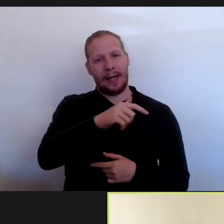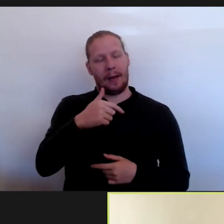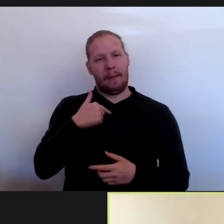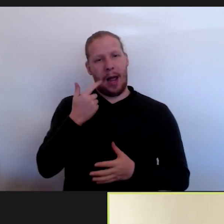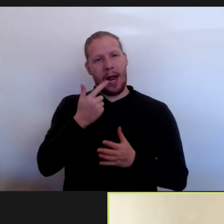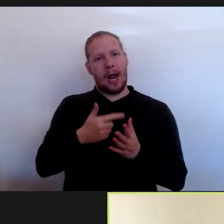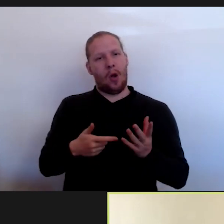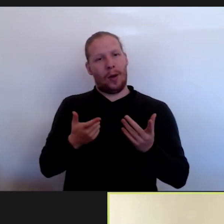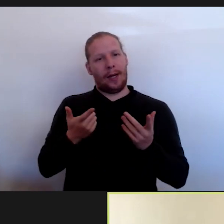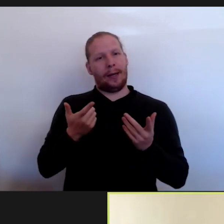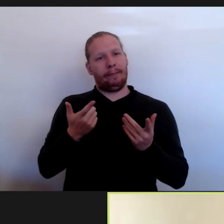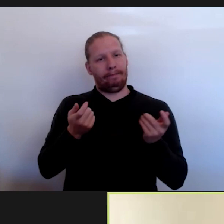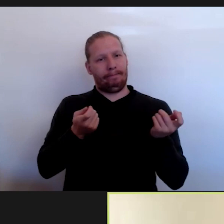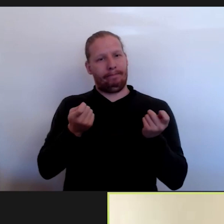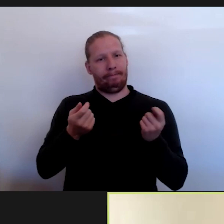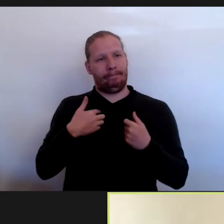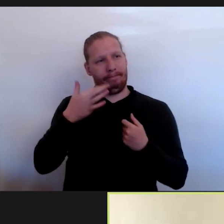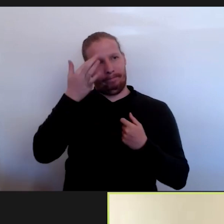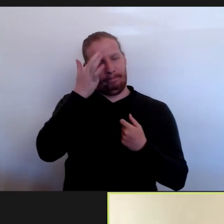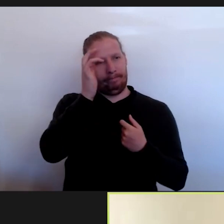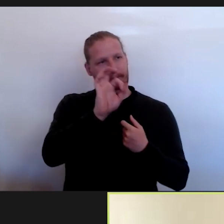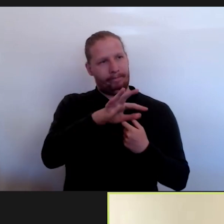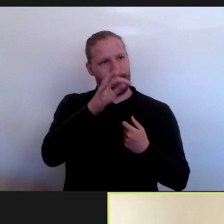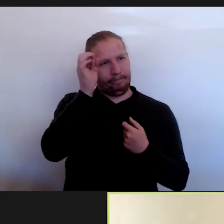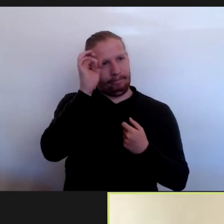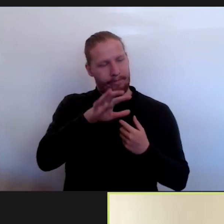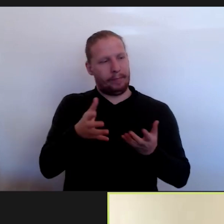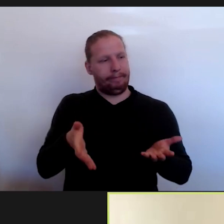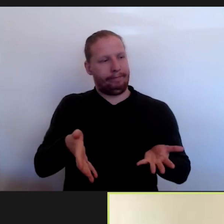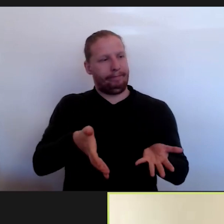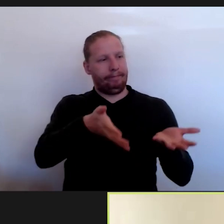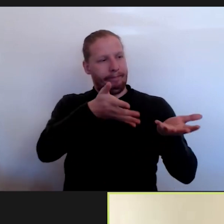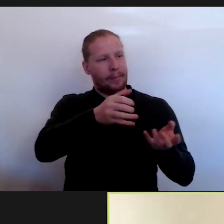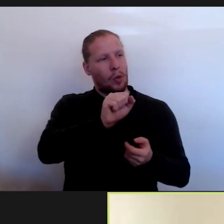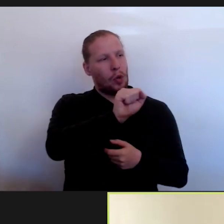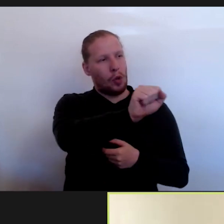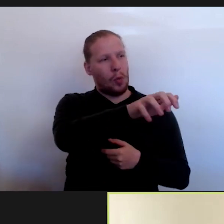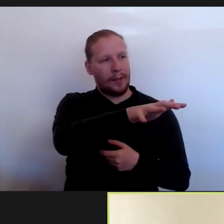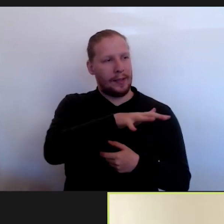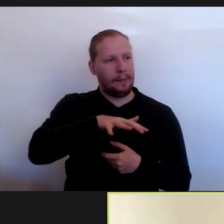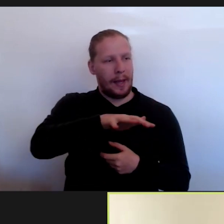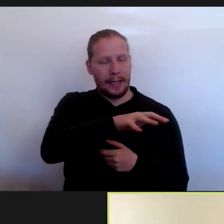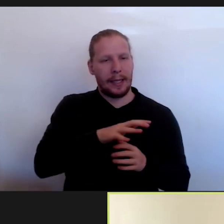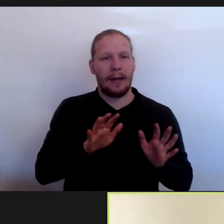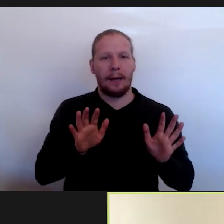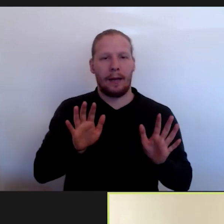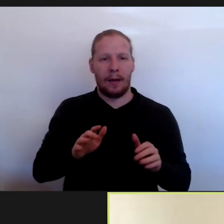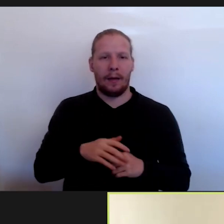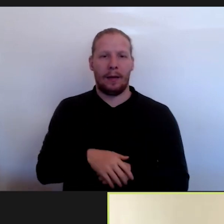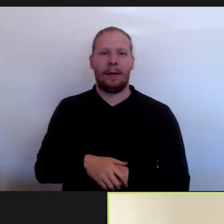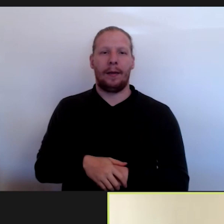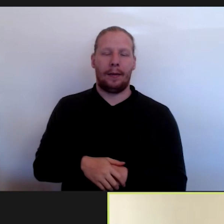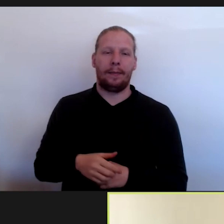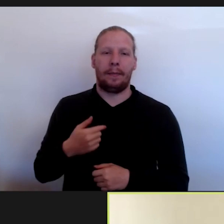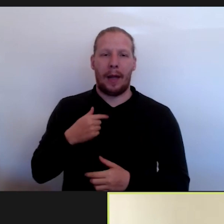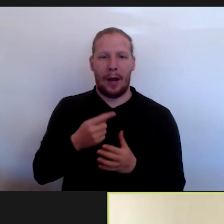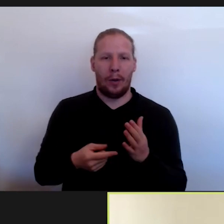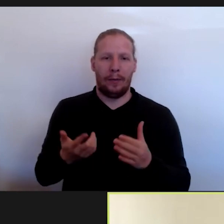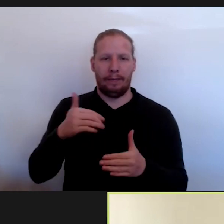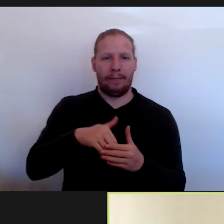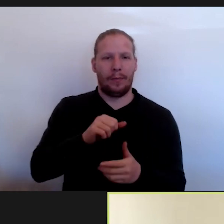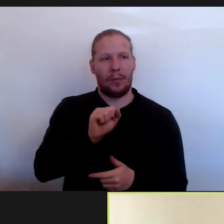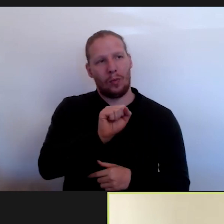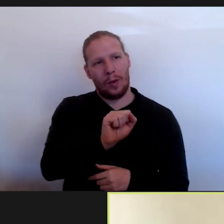and I'm only contributing what I have to contribute as a part of the society, as one of their friends,